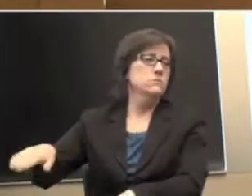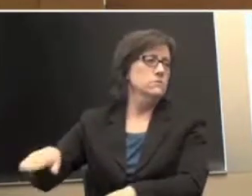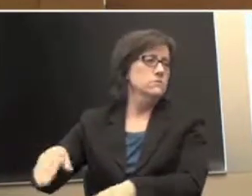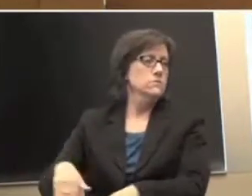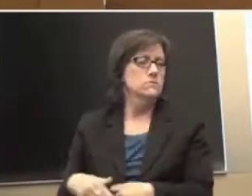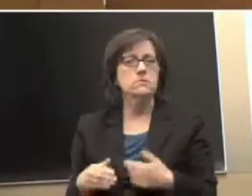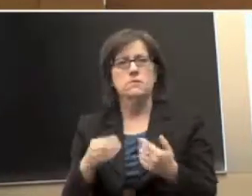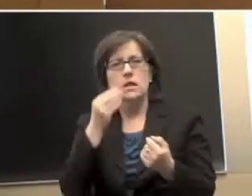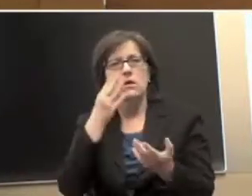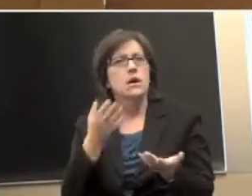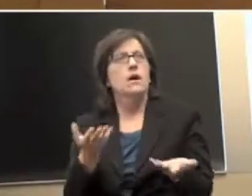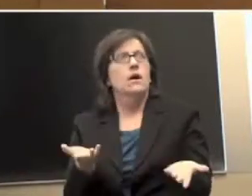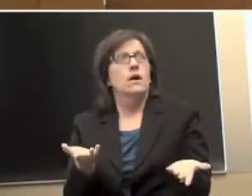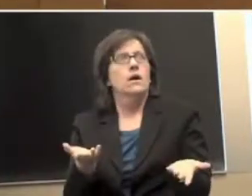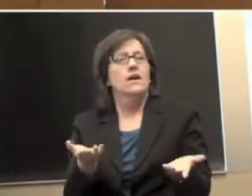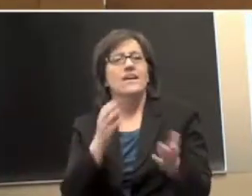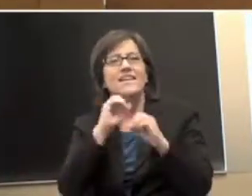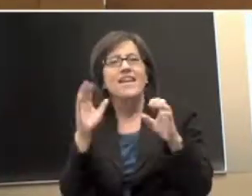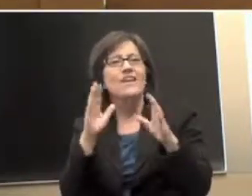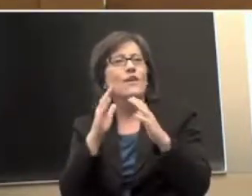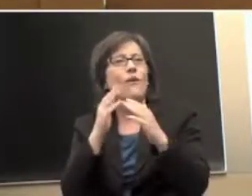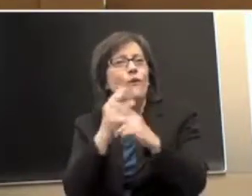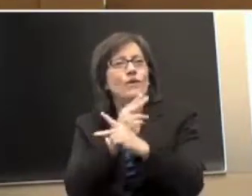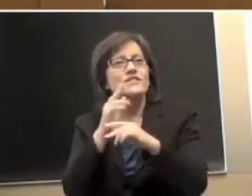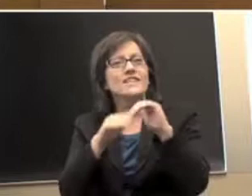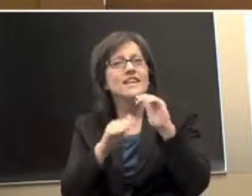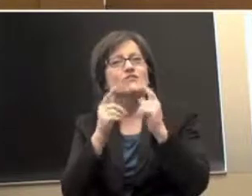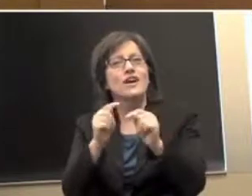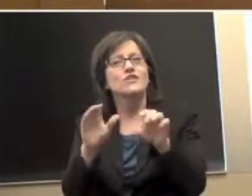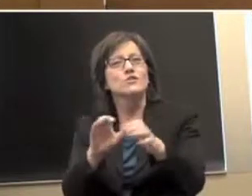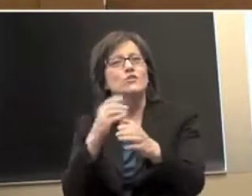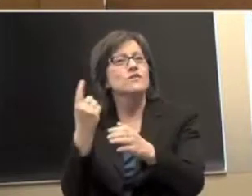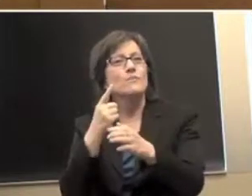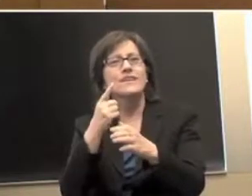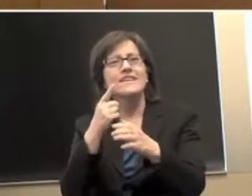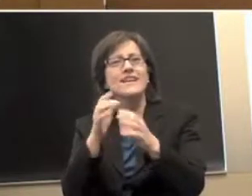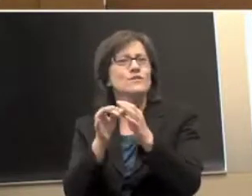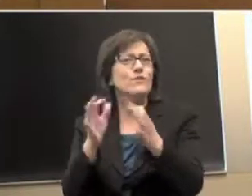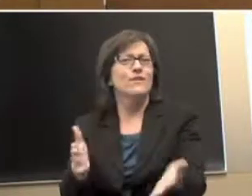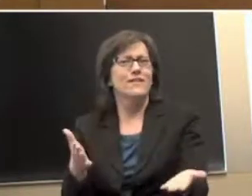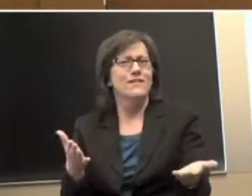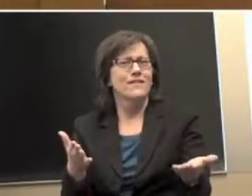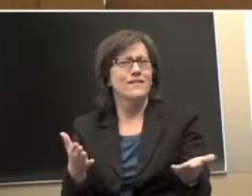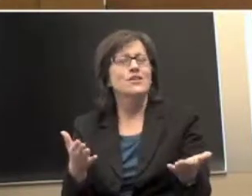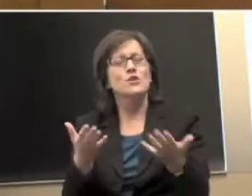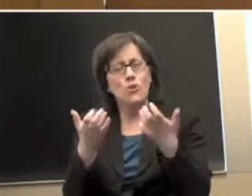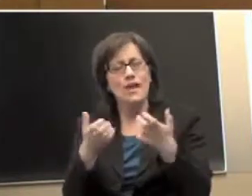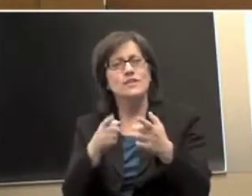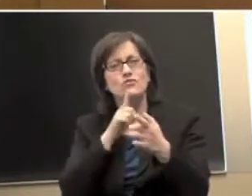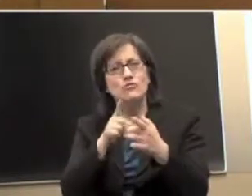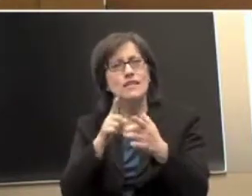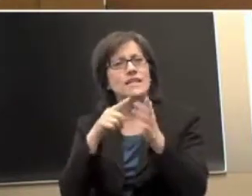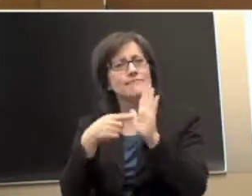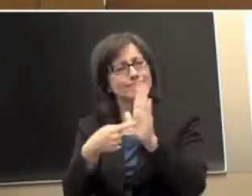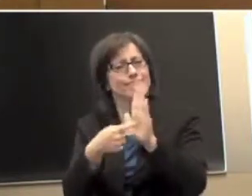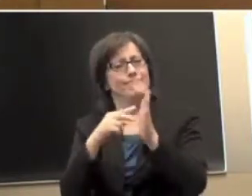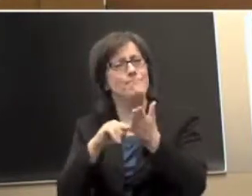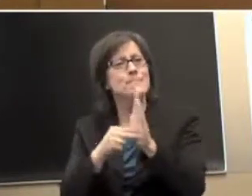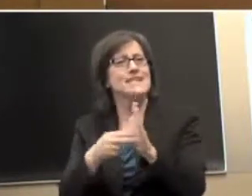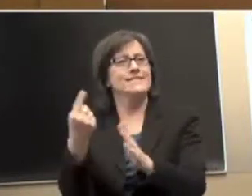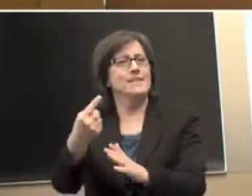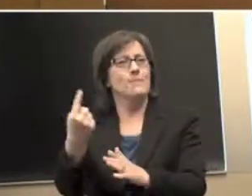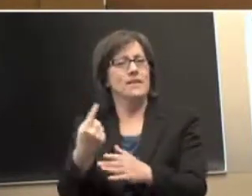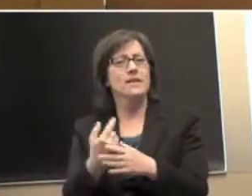So, and again, there's nothing worse than trying to do something if it's not going to be meaningful. So you want that number to mean something. So, and oftentimes